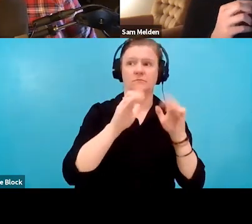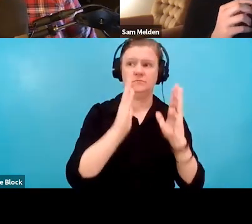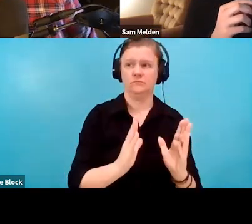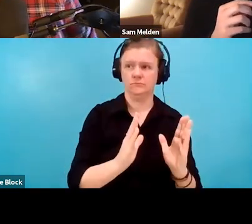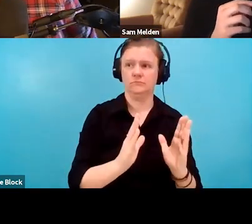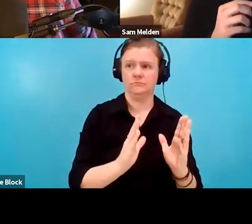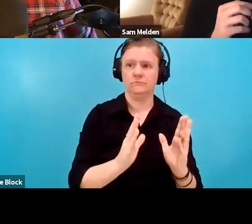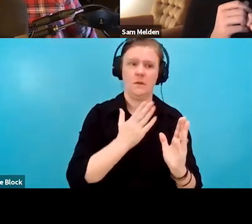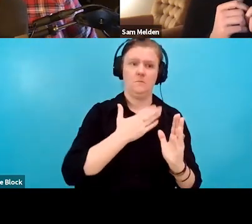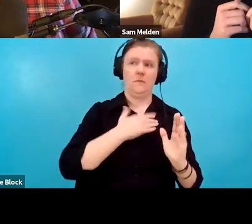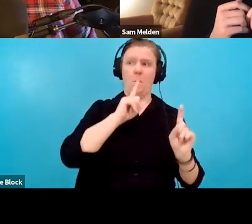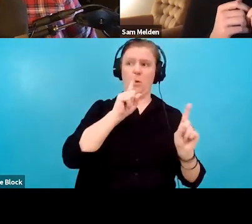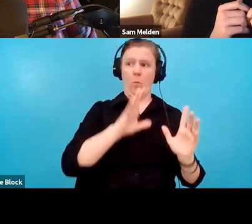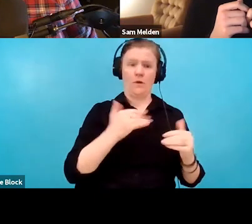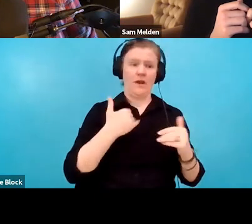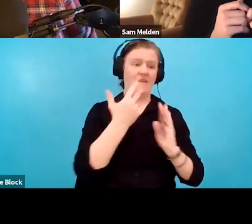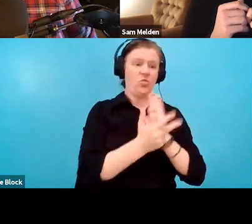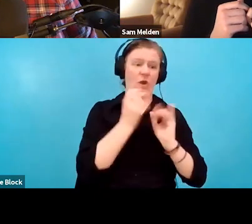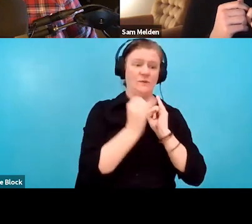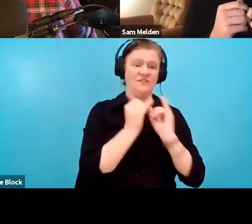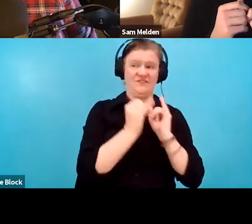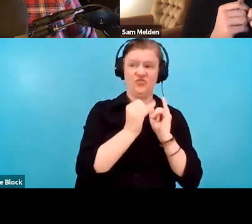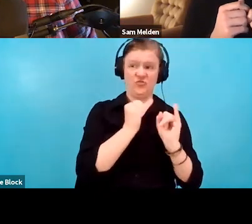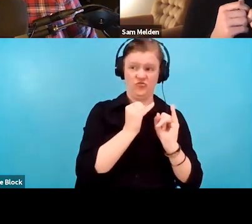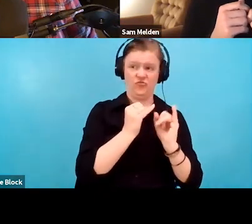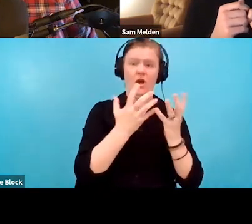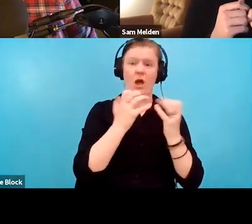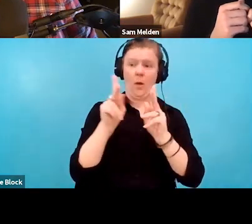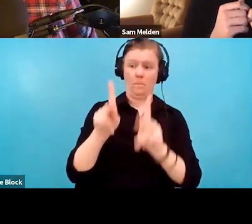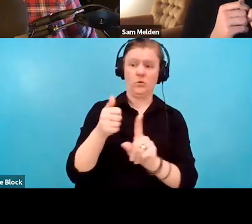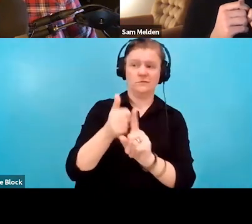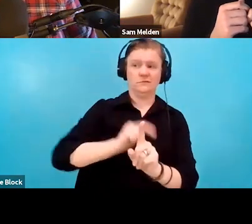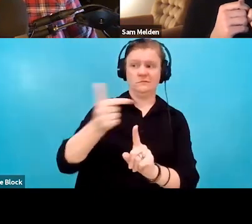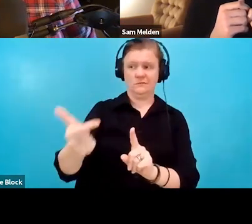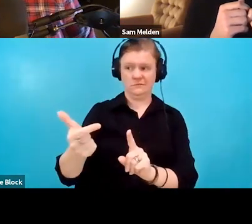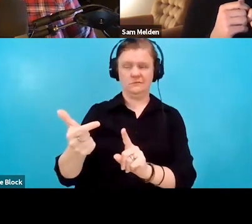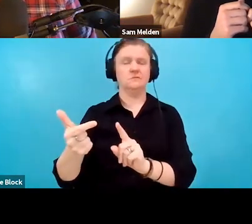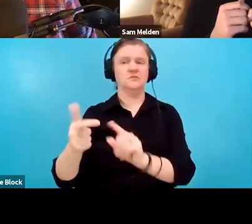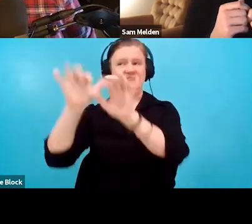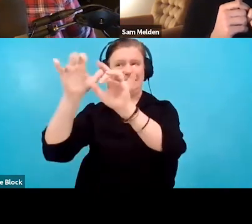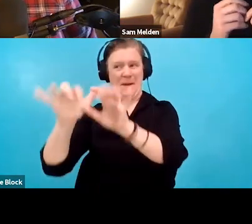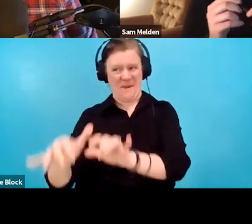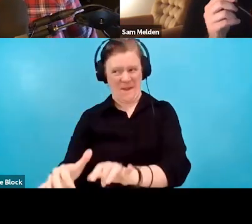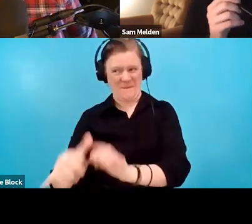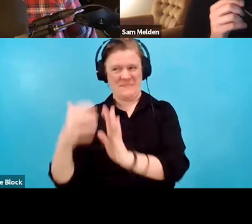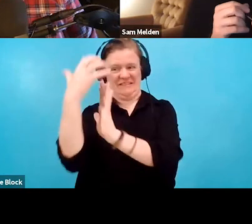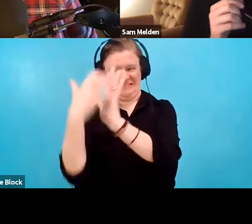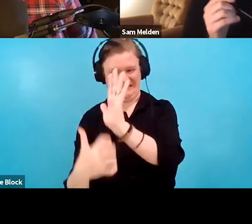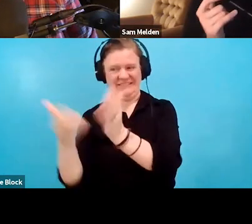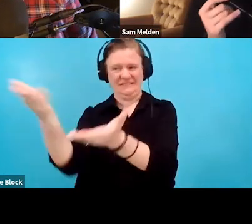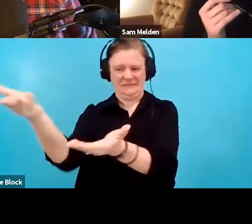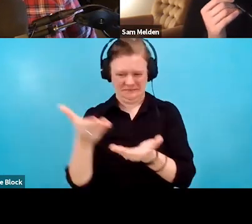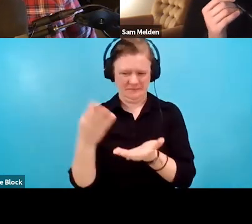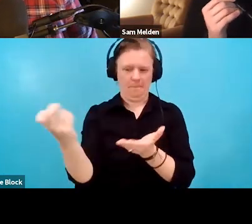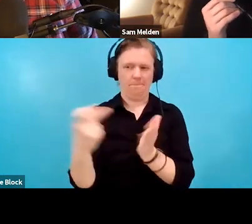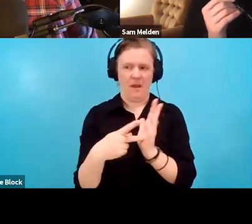reporter, if I come back with 3 hours of interview, I really want someone else to give me the whole, you know, the whole thing